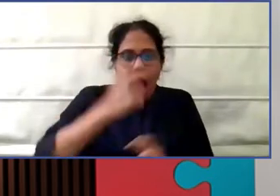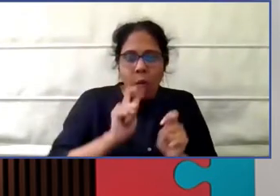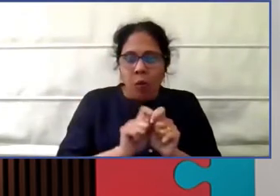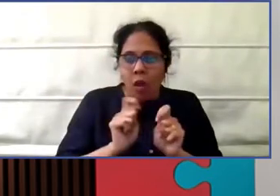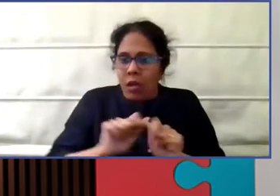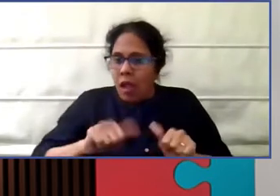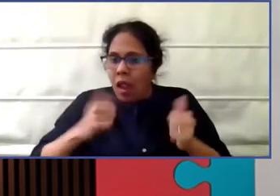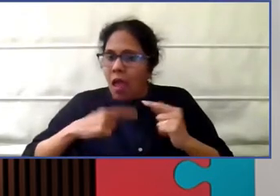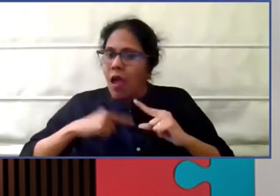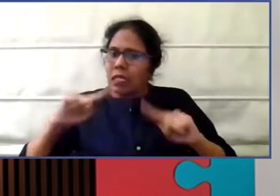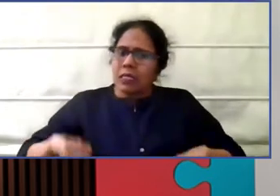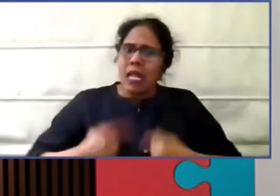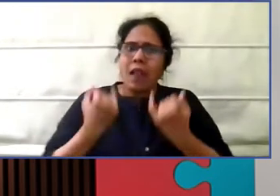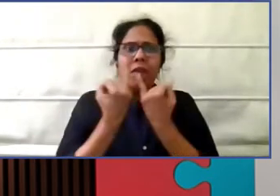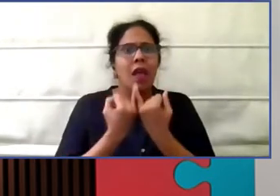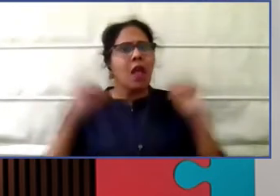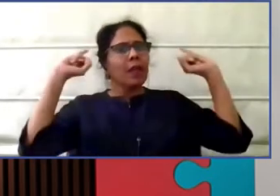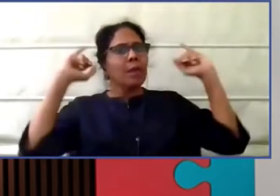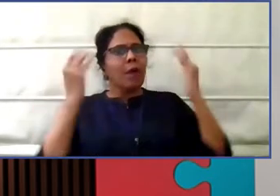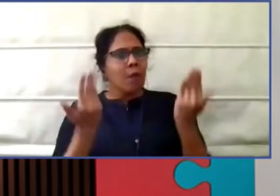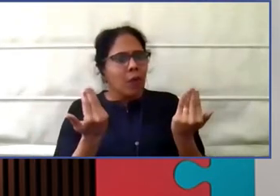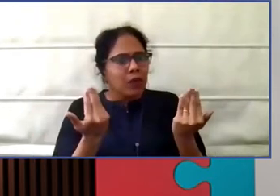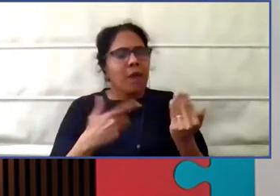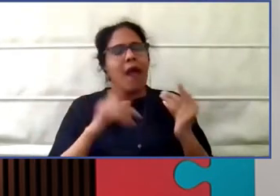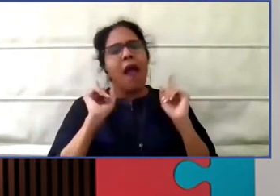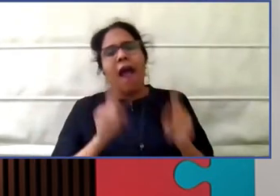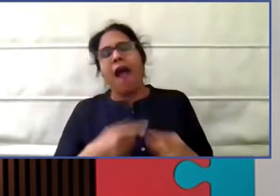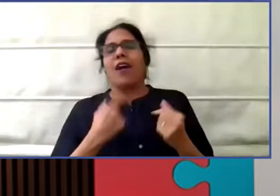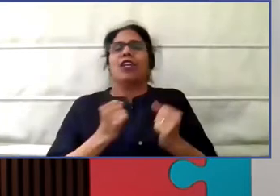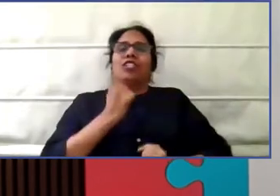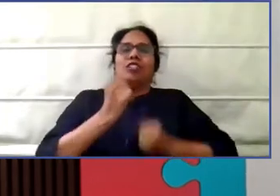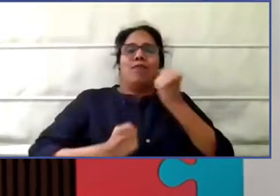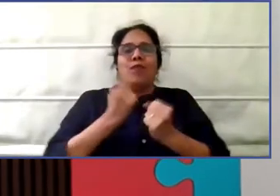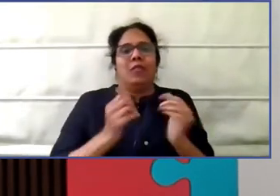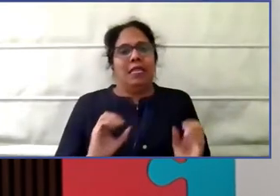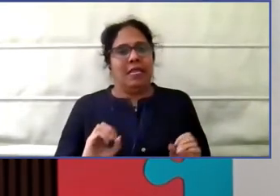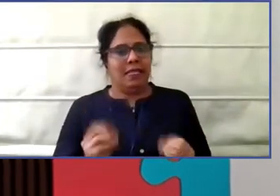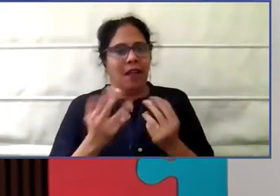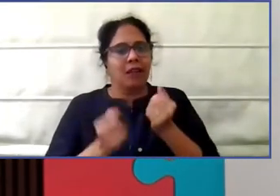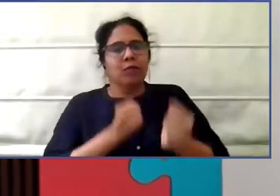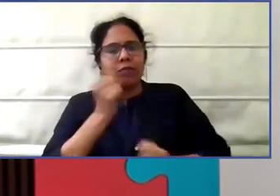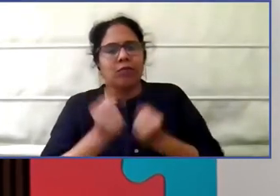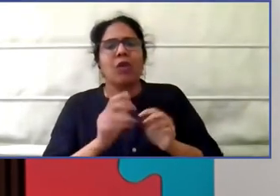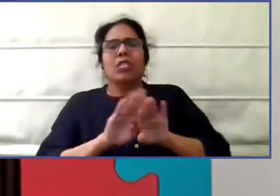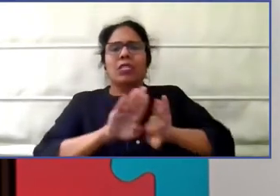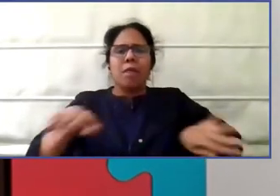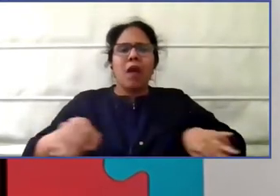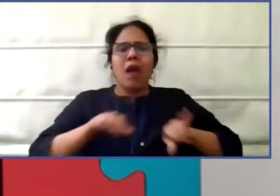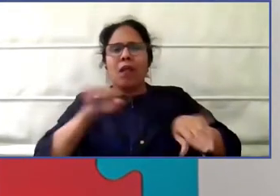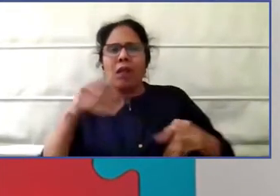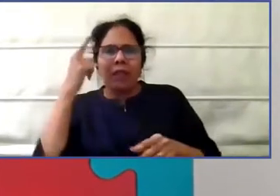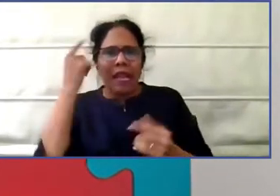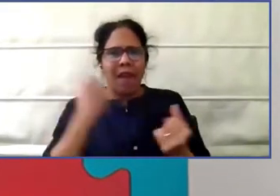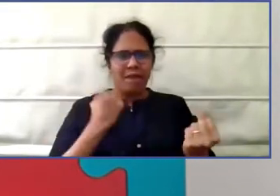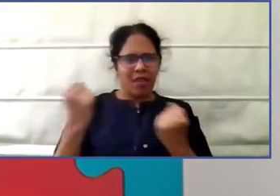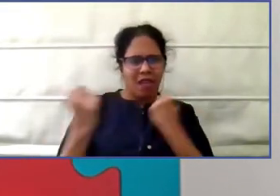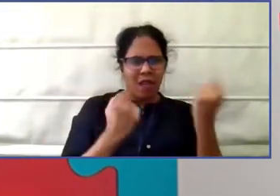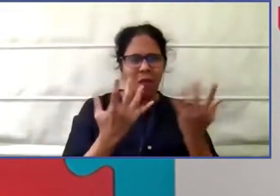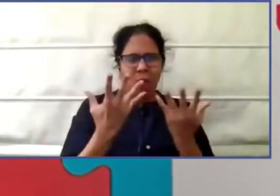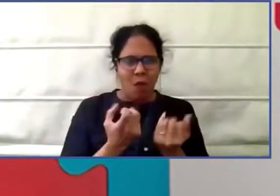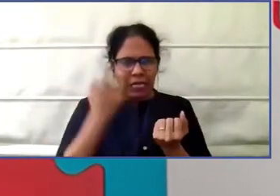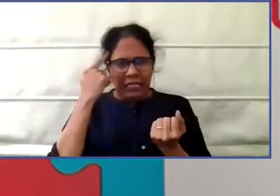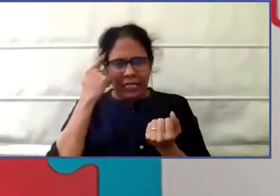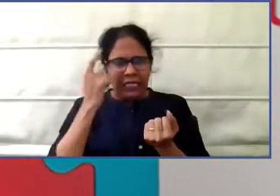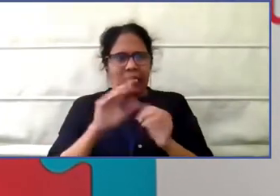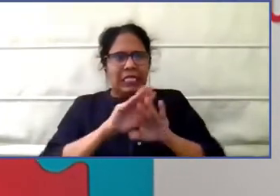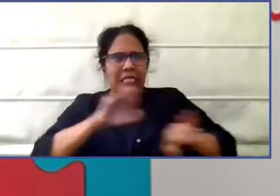to sports. In the beginning, it was only for fitness, and swimming was an obvious but scary choice. Obvious